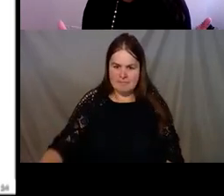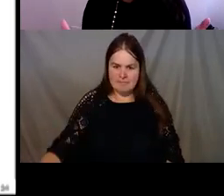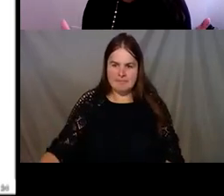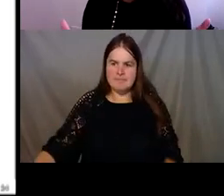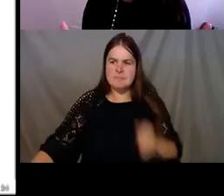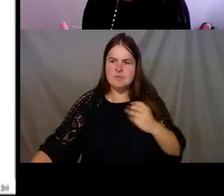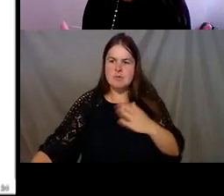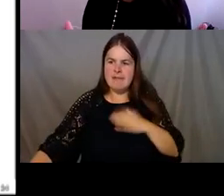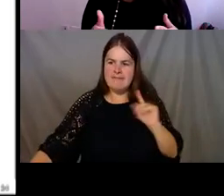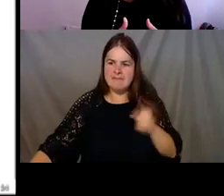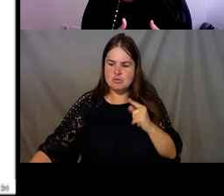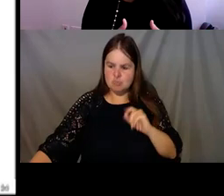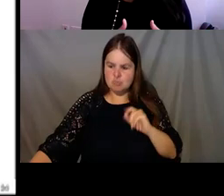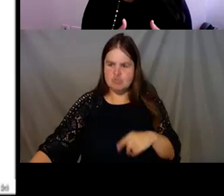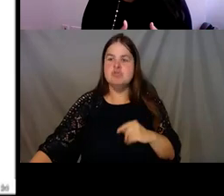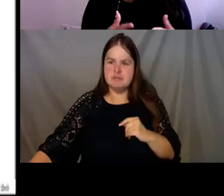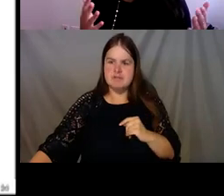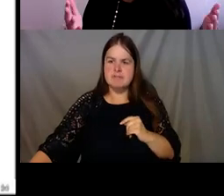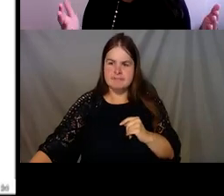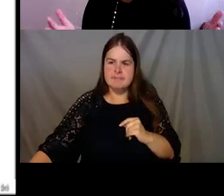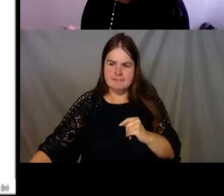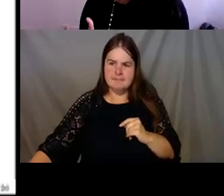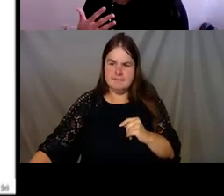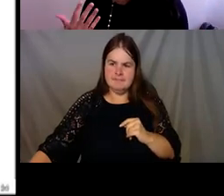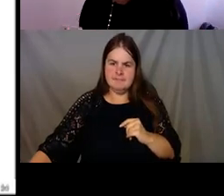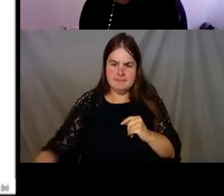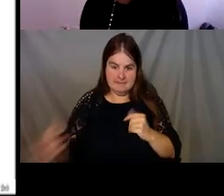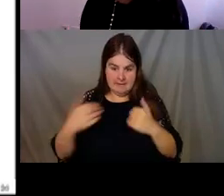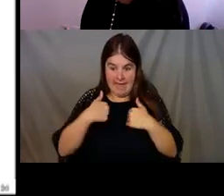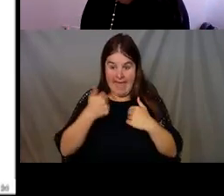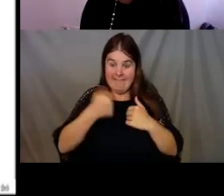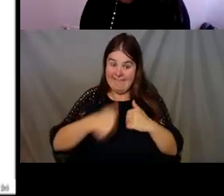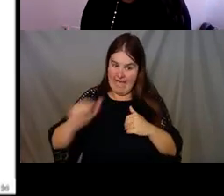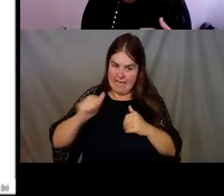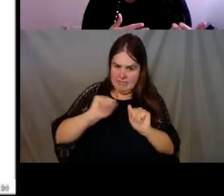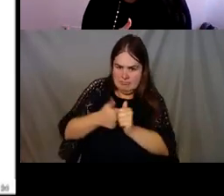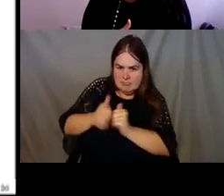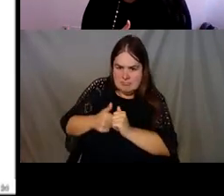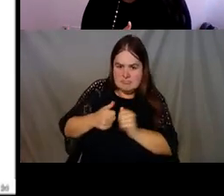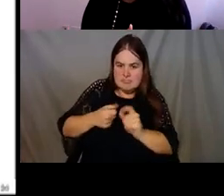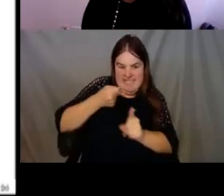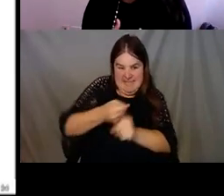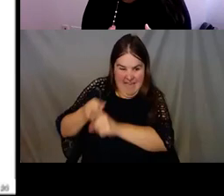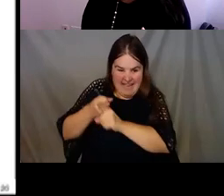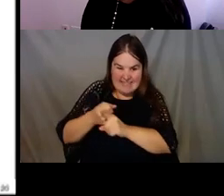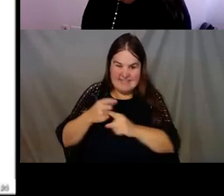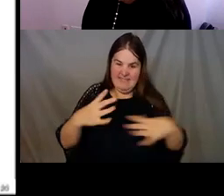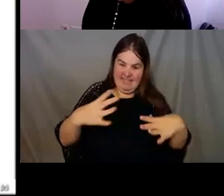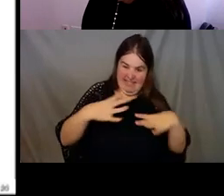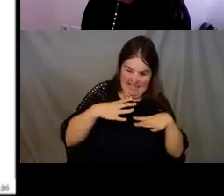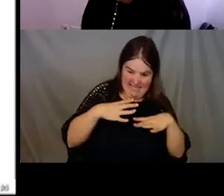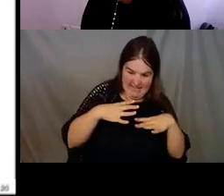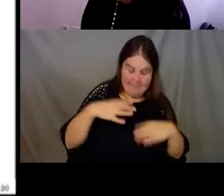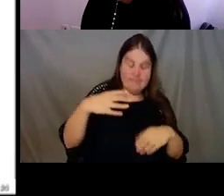So my first question broadly was, are there implications of taking leave, but more importantly,